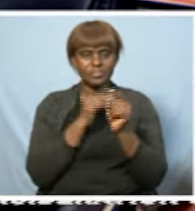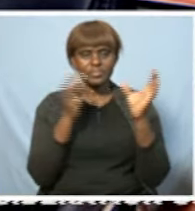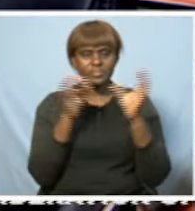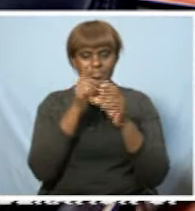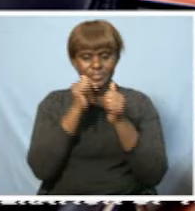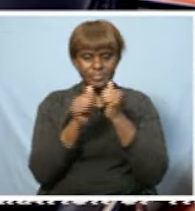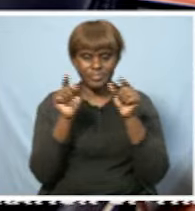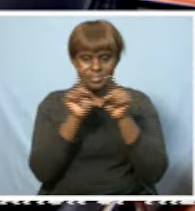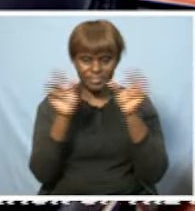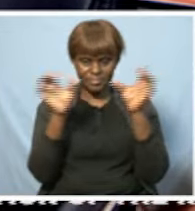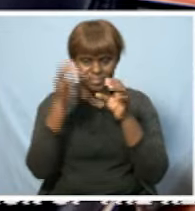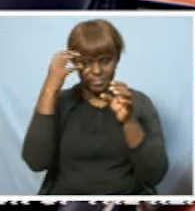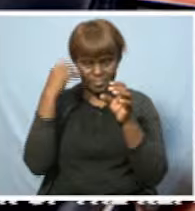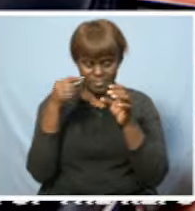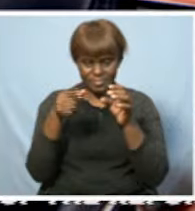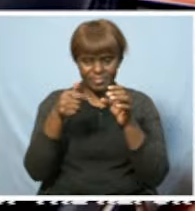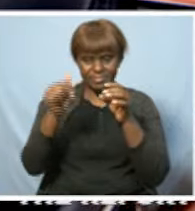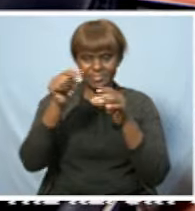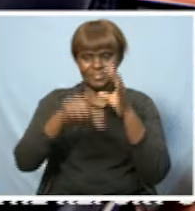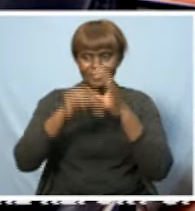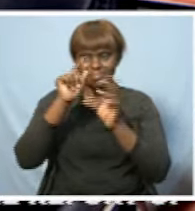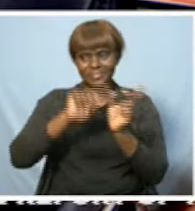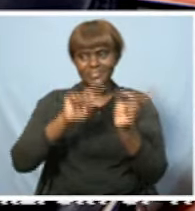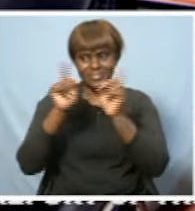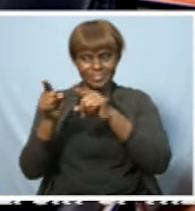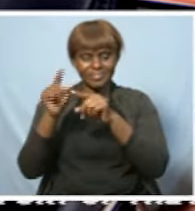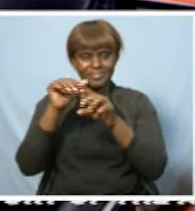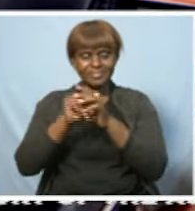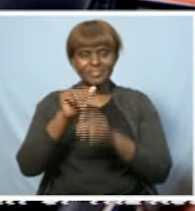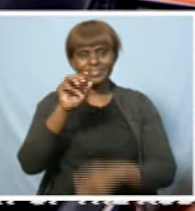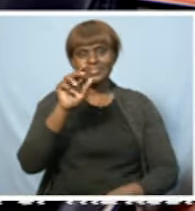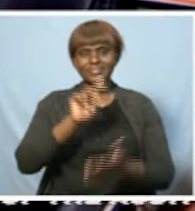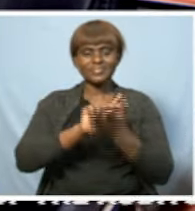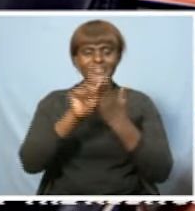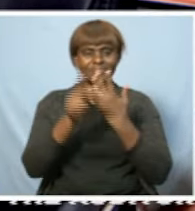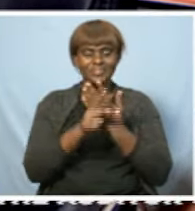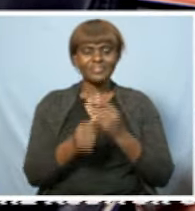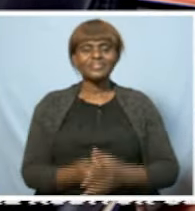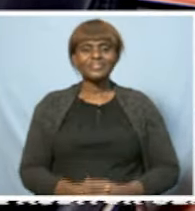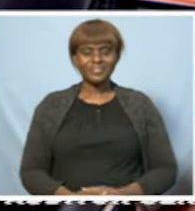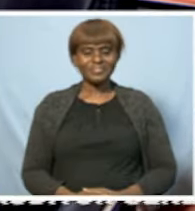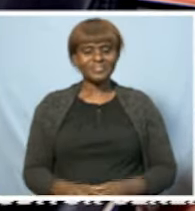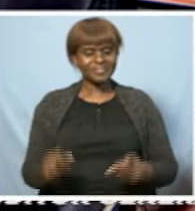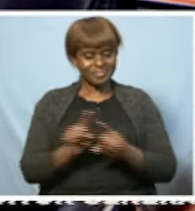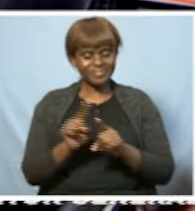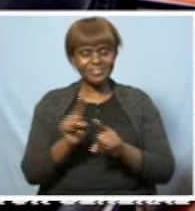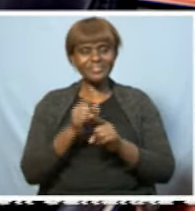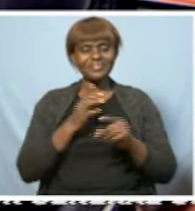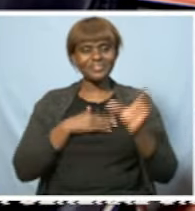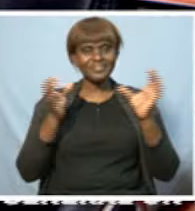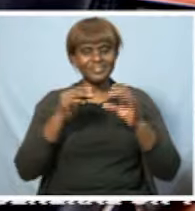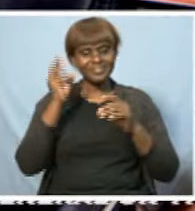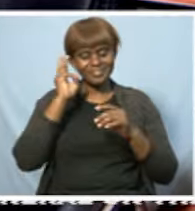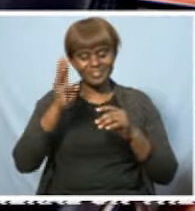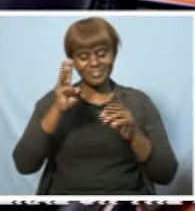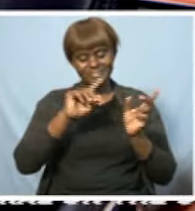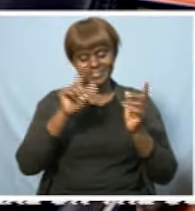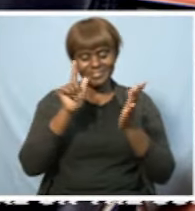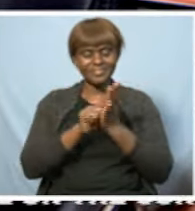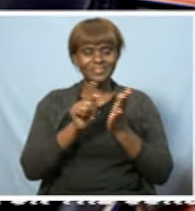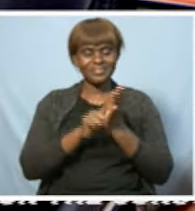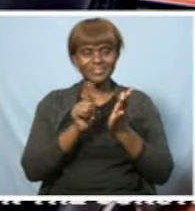the same council officers, you end up finding them also in Kaoma. So it's equally my council. So they will be in